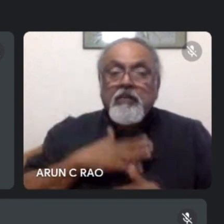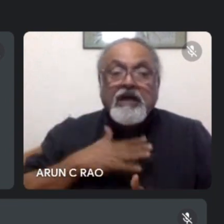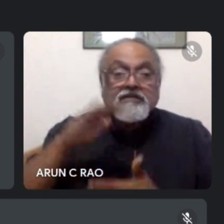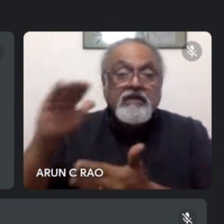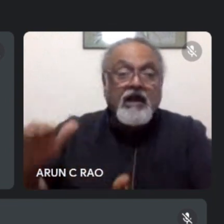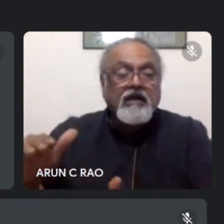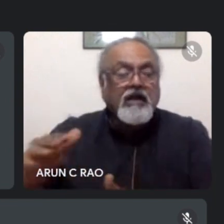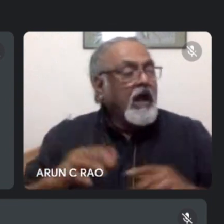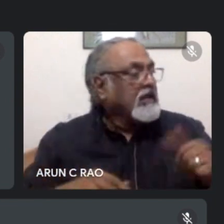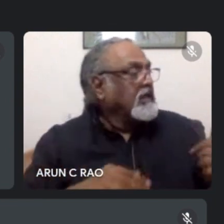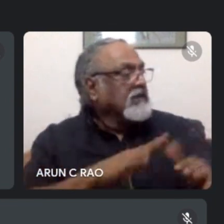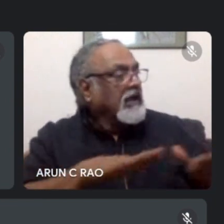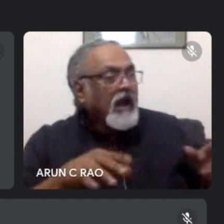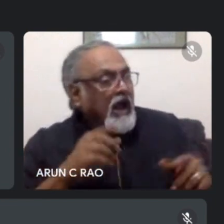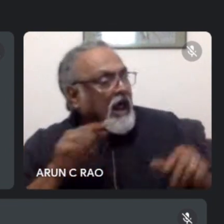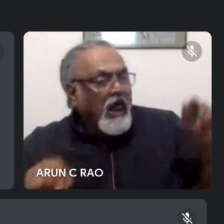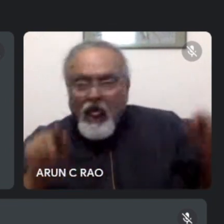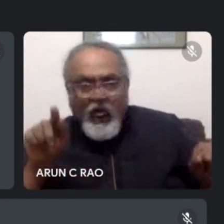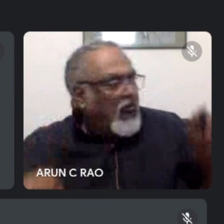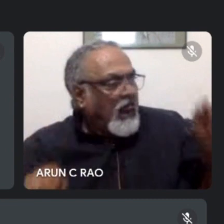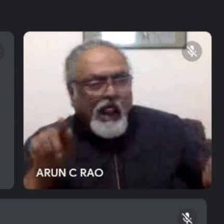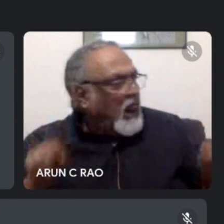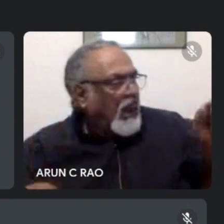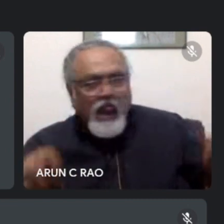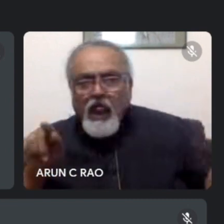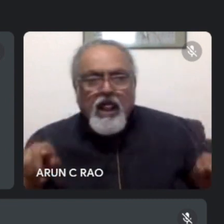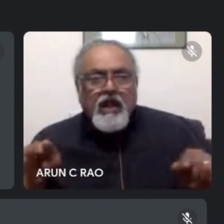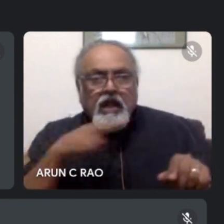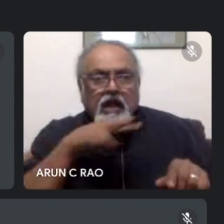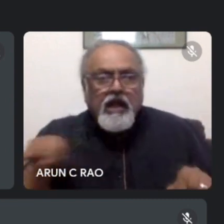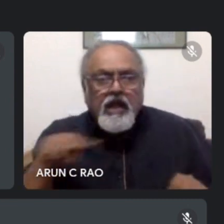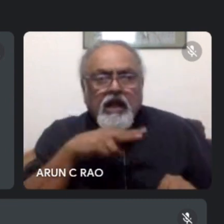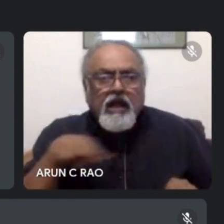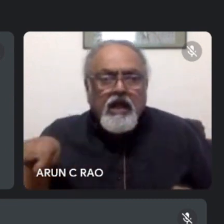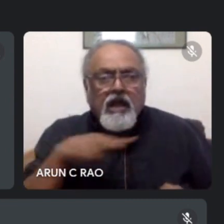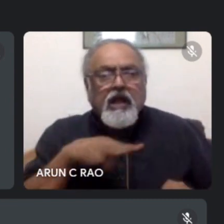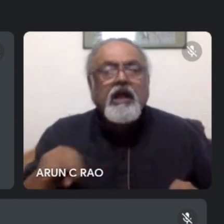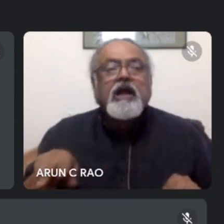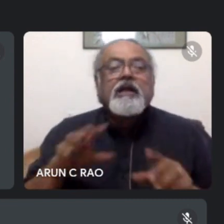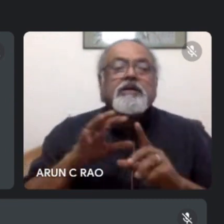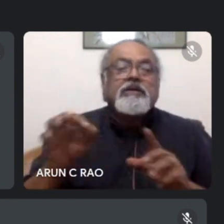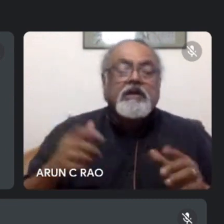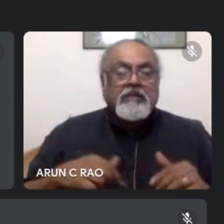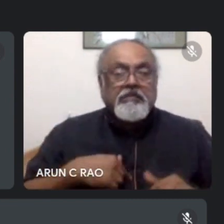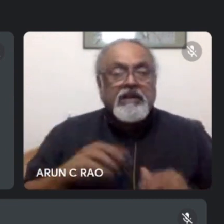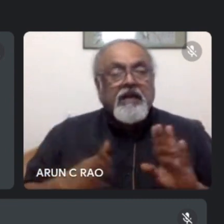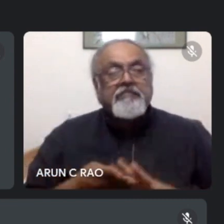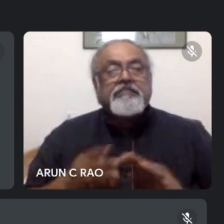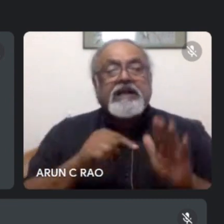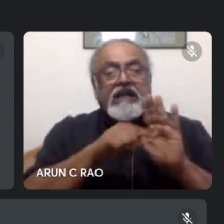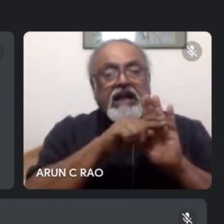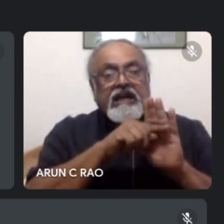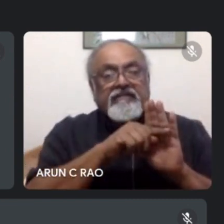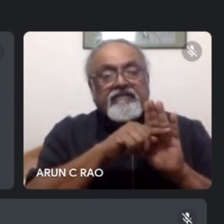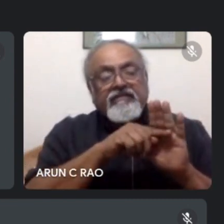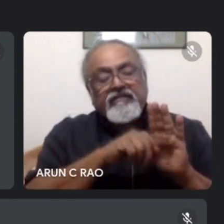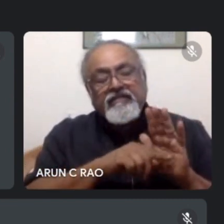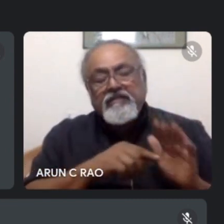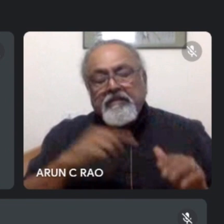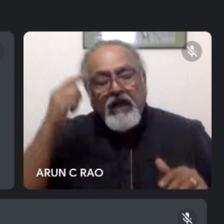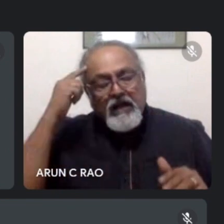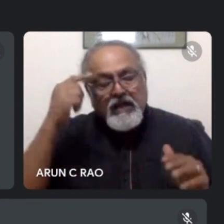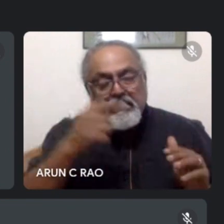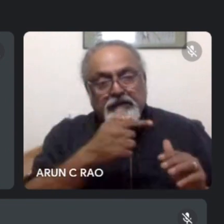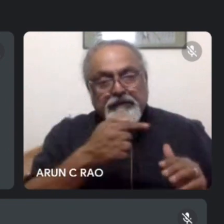another children. It's not good at all. And trust me, if you are letting